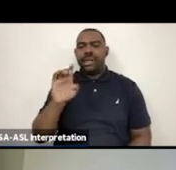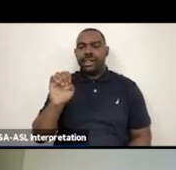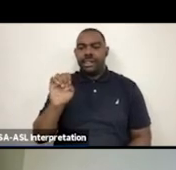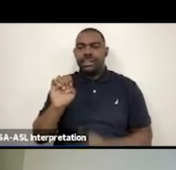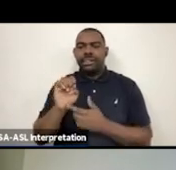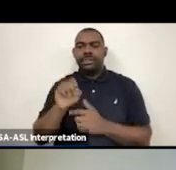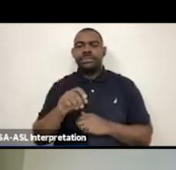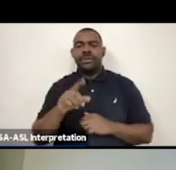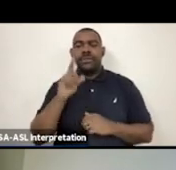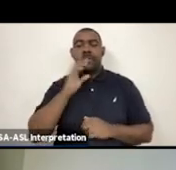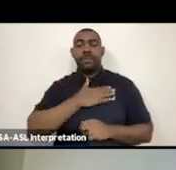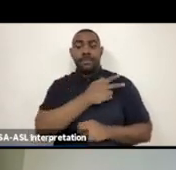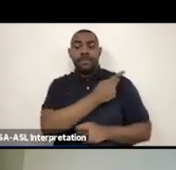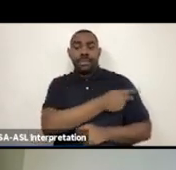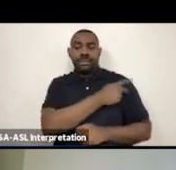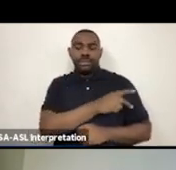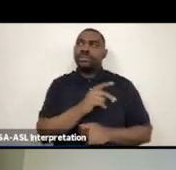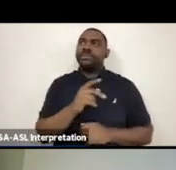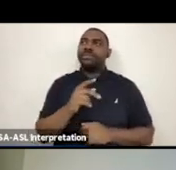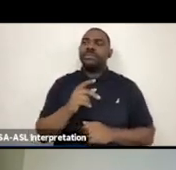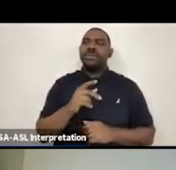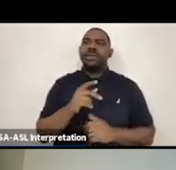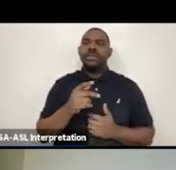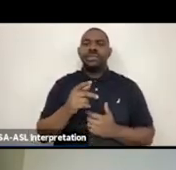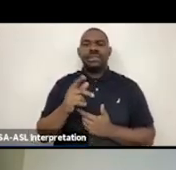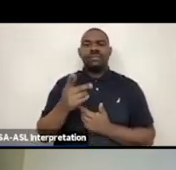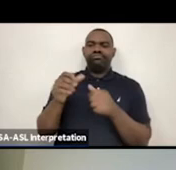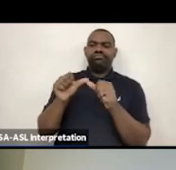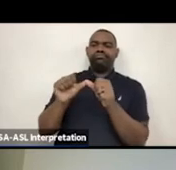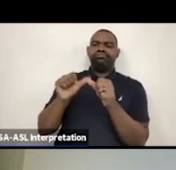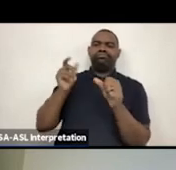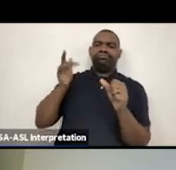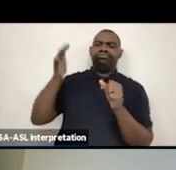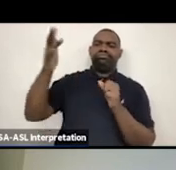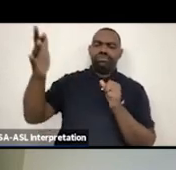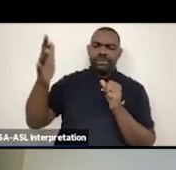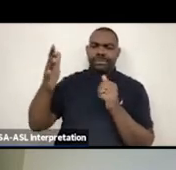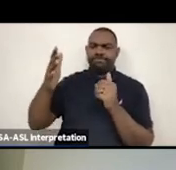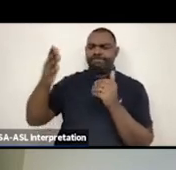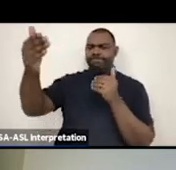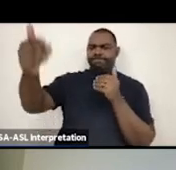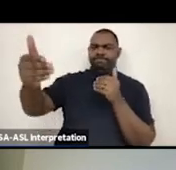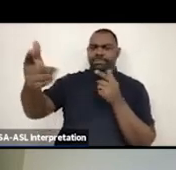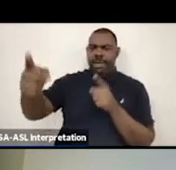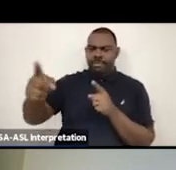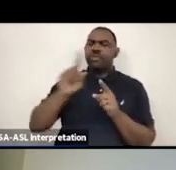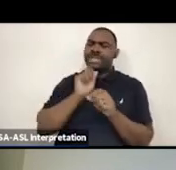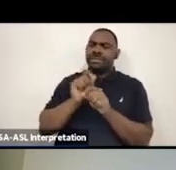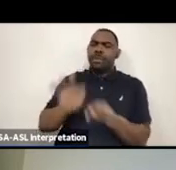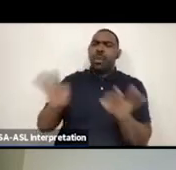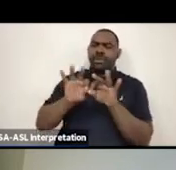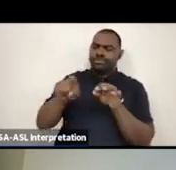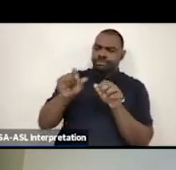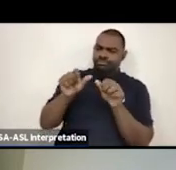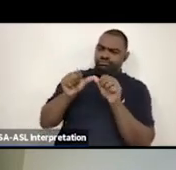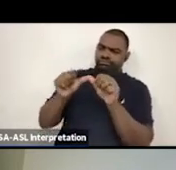for my patients, like I said, it's not, the continuum is definitely, an important part, but at any